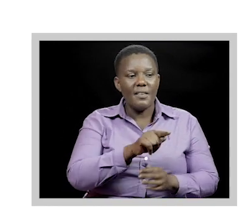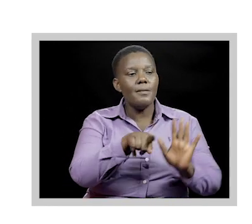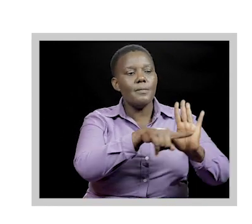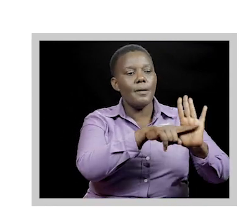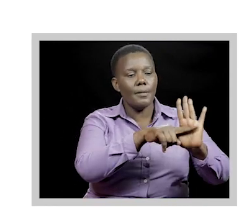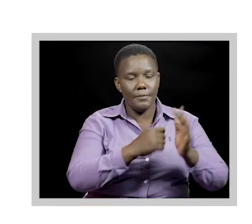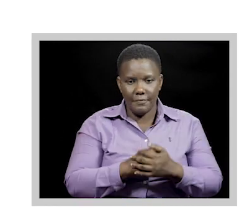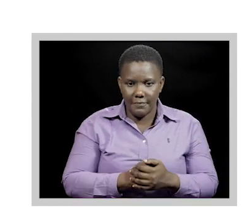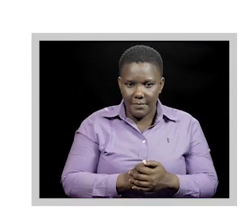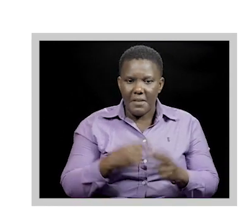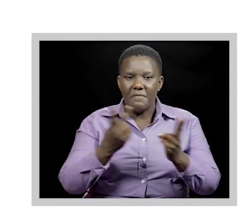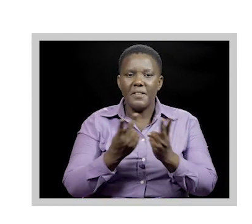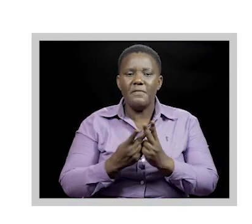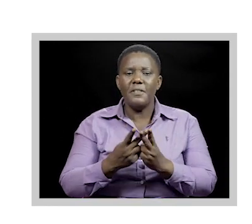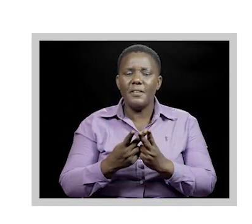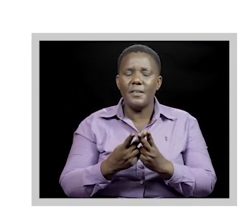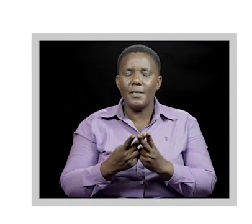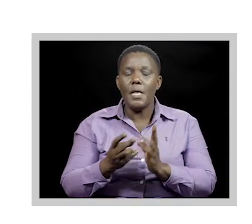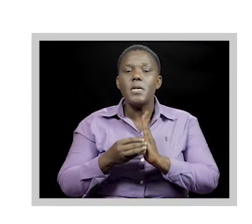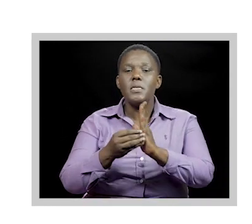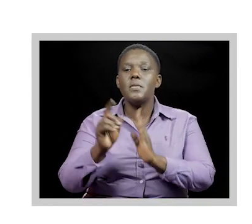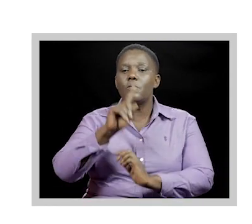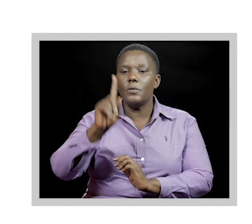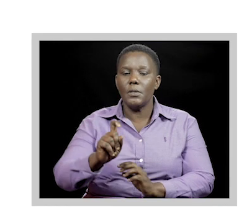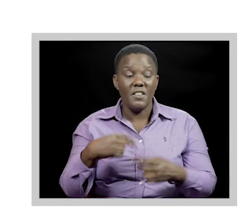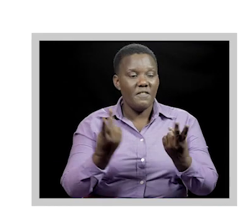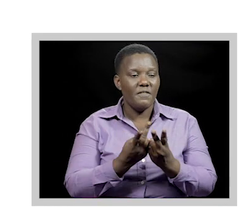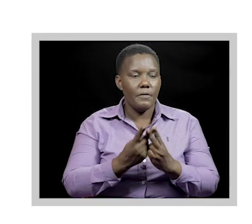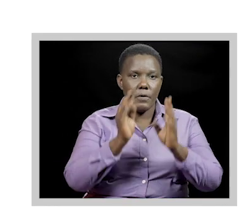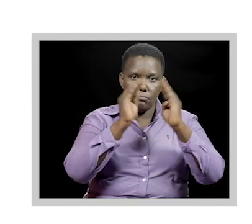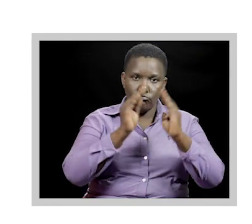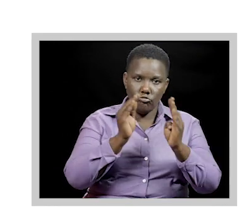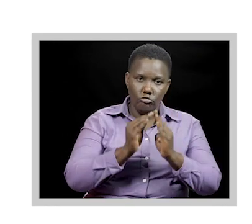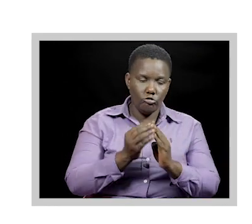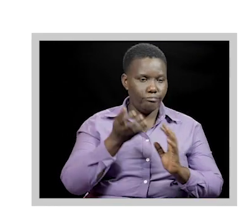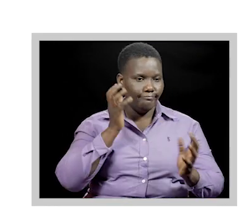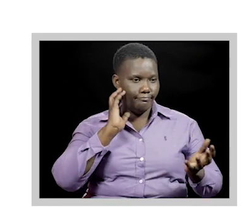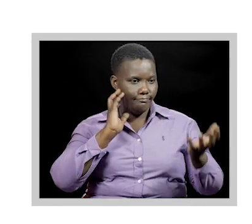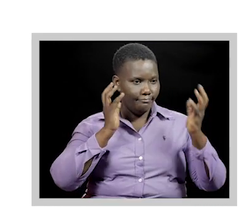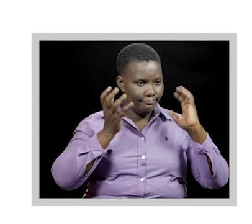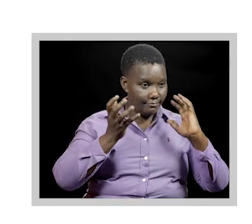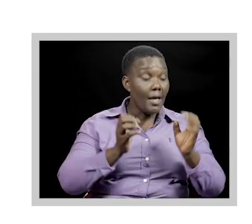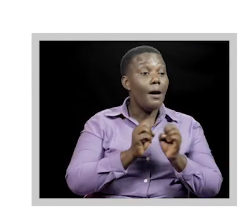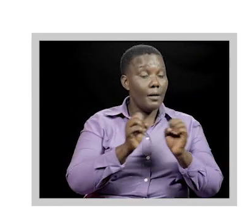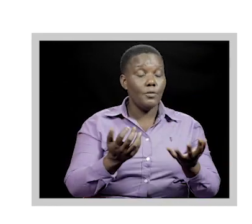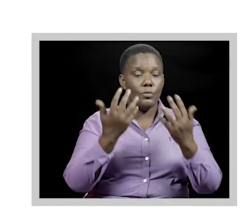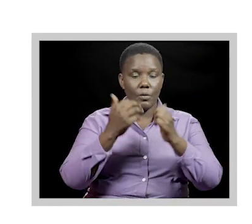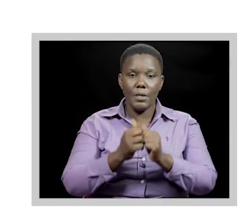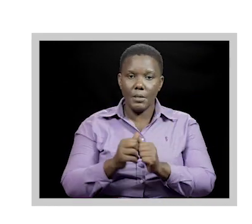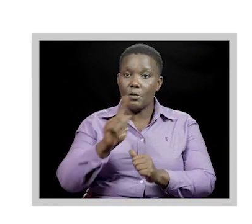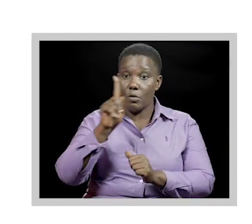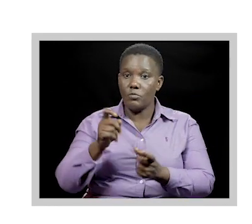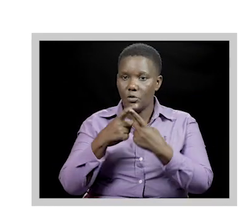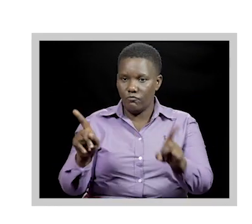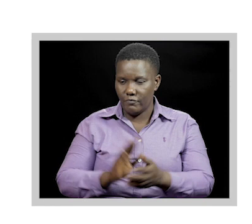it is a double negative, it is a leading question, and has a confusing structure. The same question